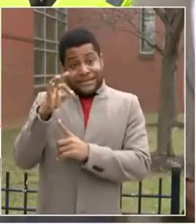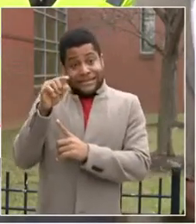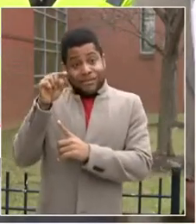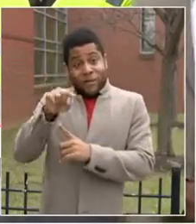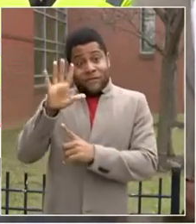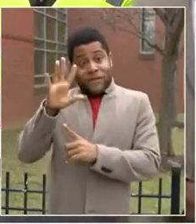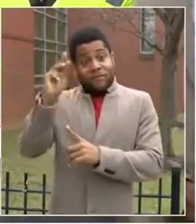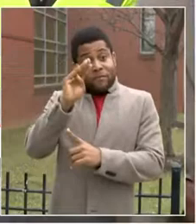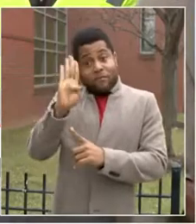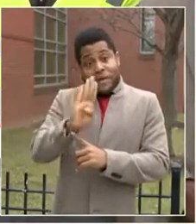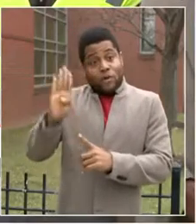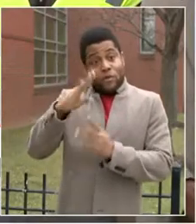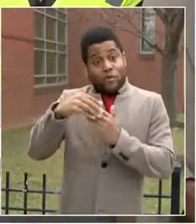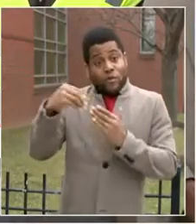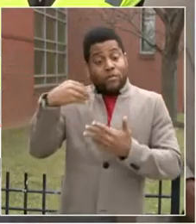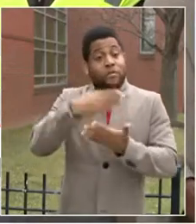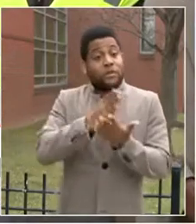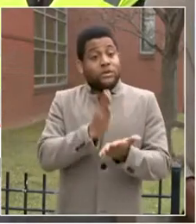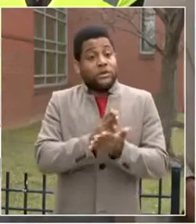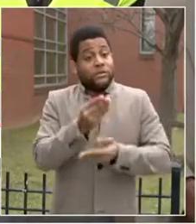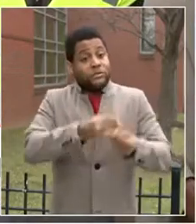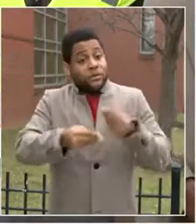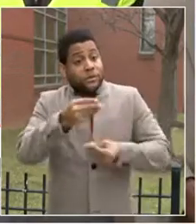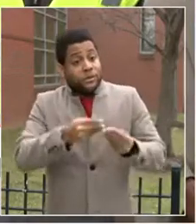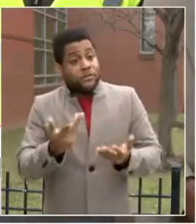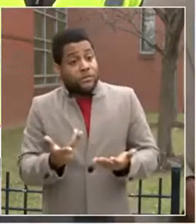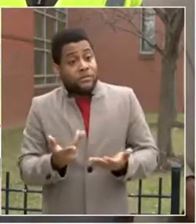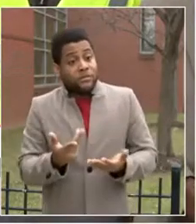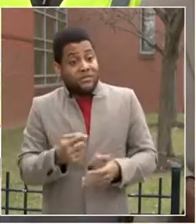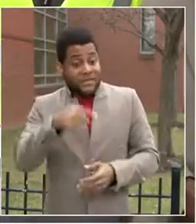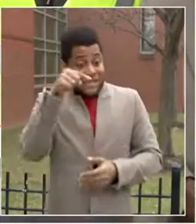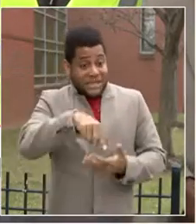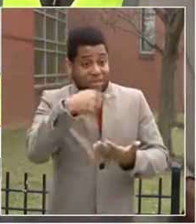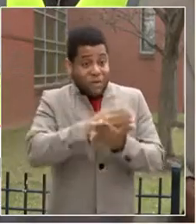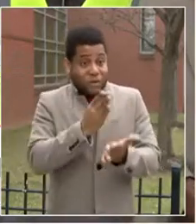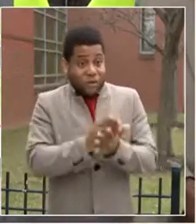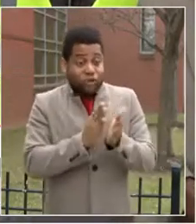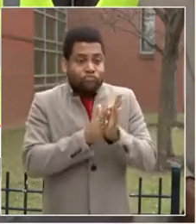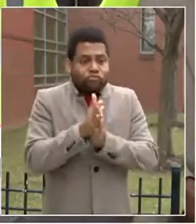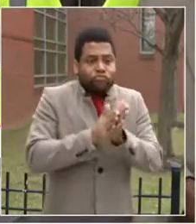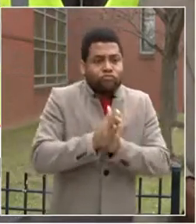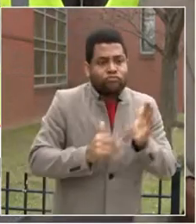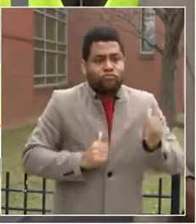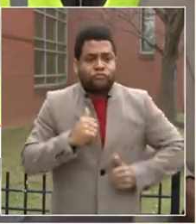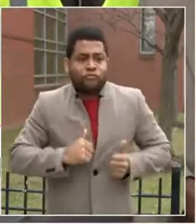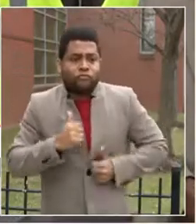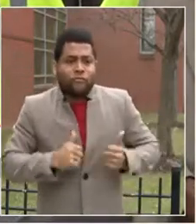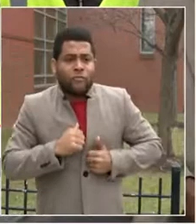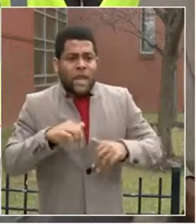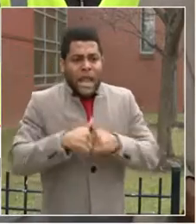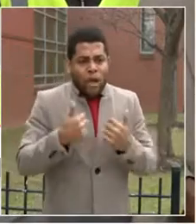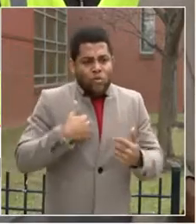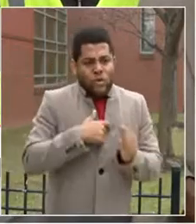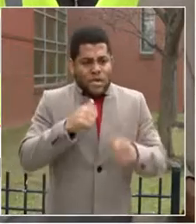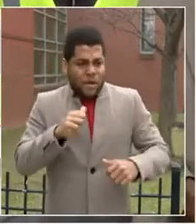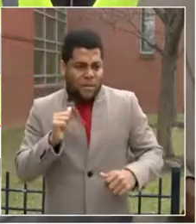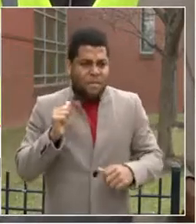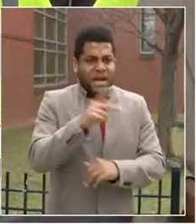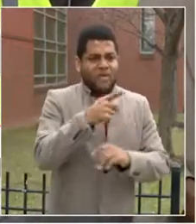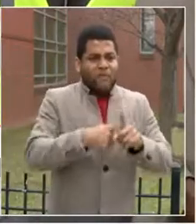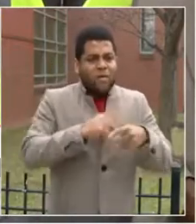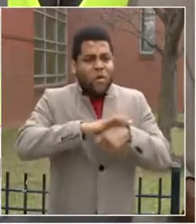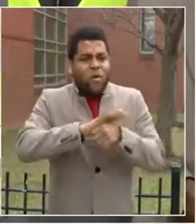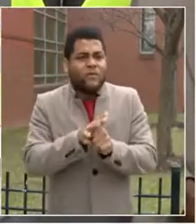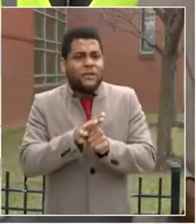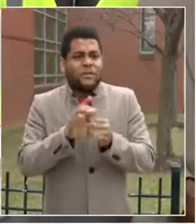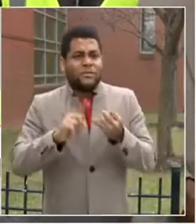come back from a pandemic, an economic crisis, how we come back to making